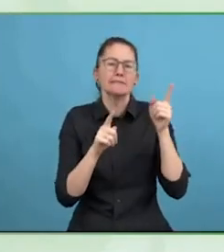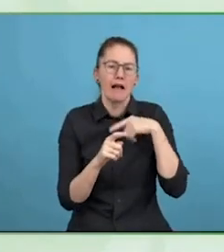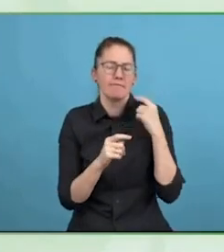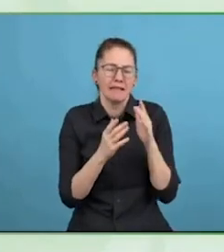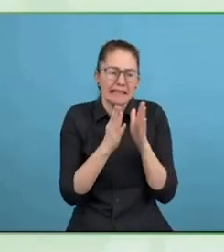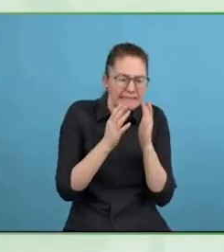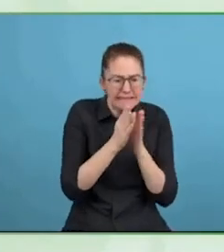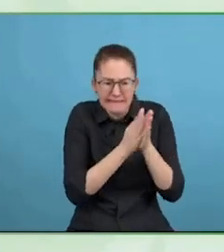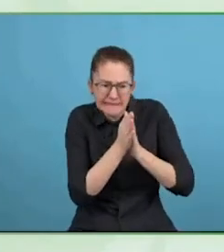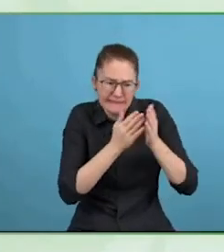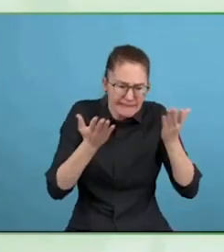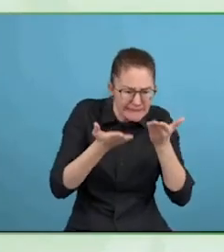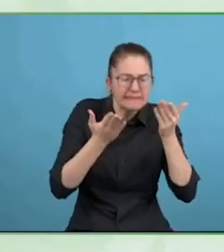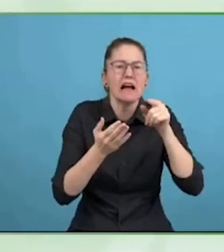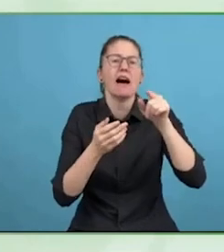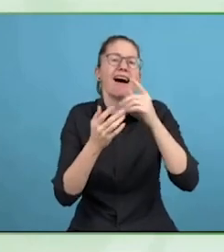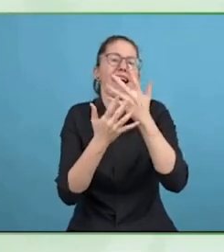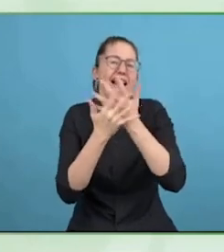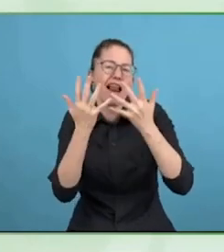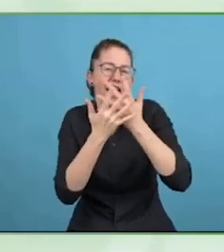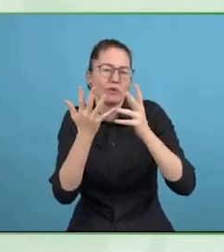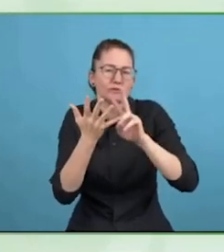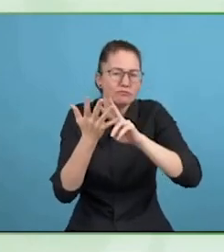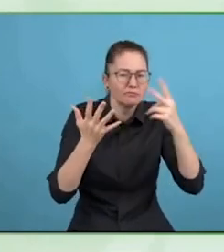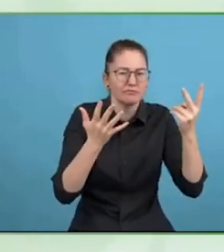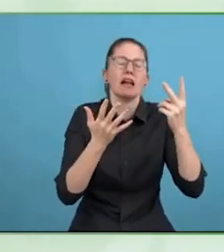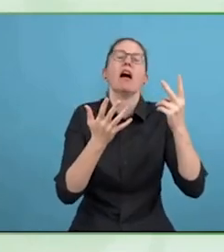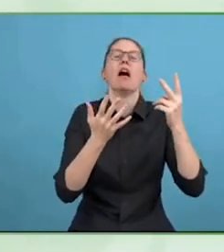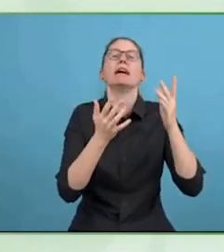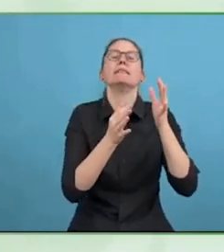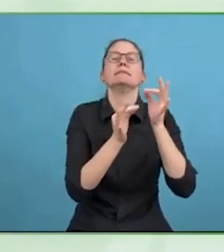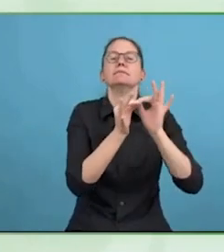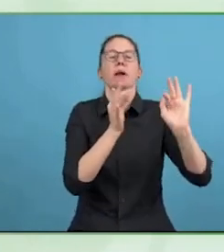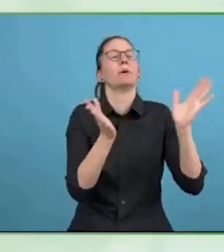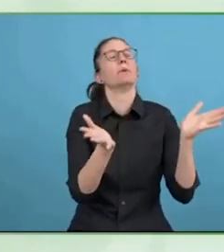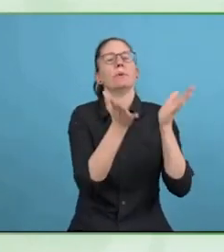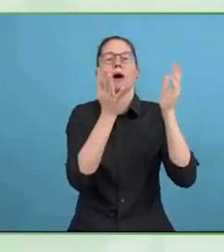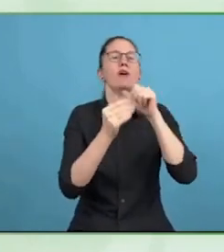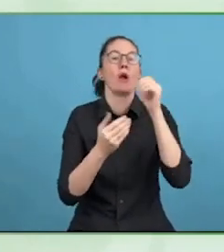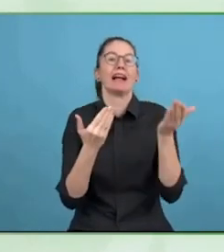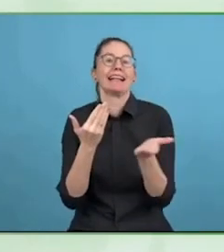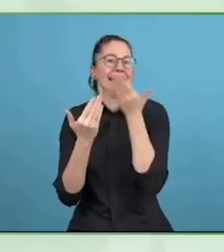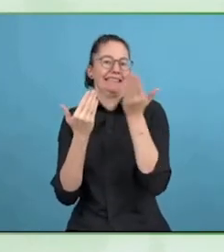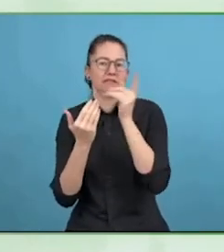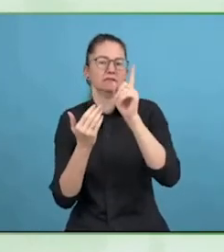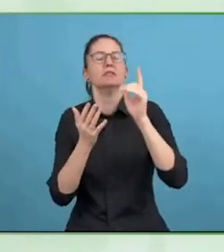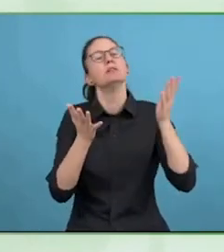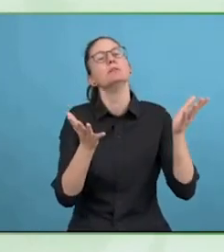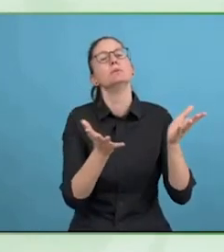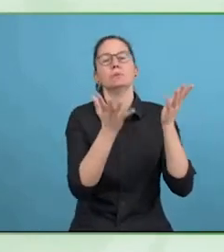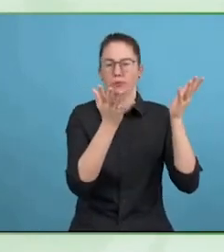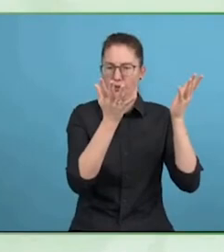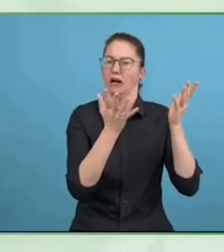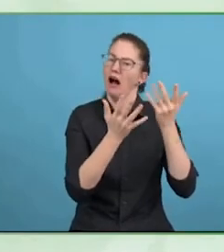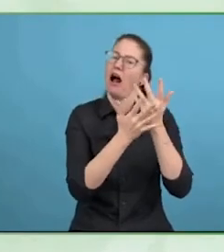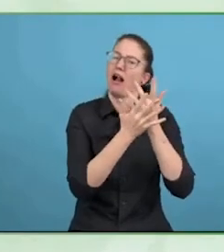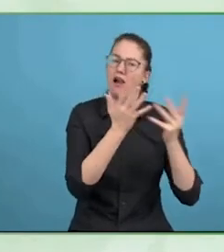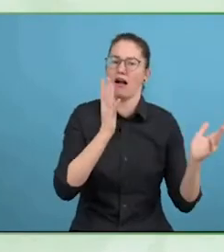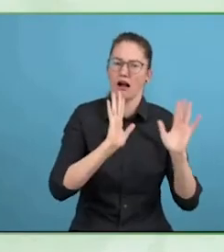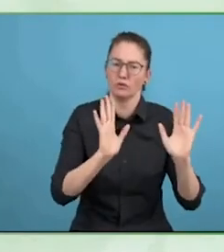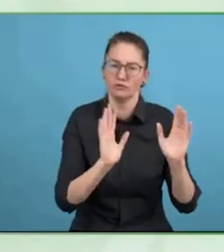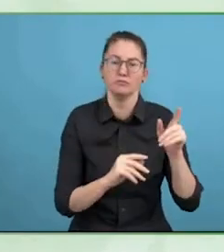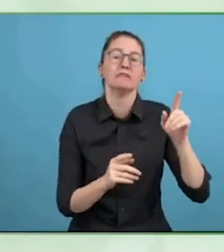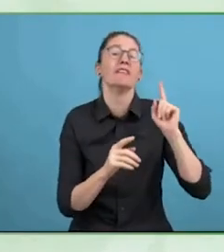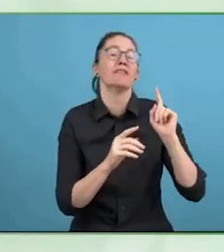there. Is it an interactive tool, so users can contribute to the further development of the material, or is it more static what is